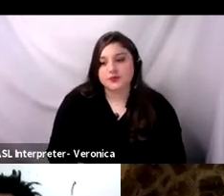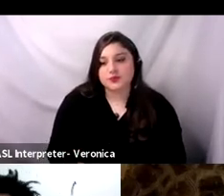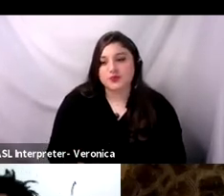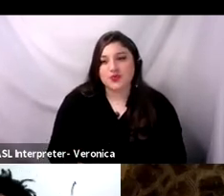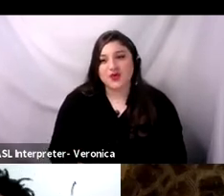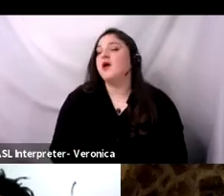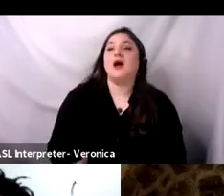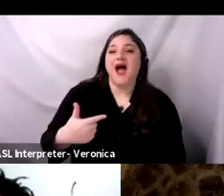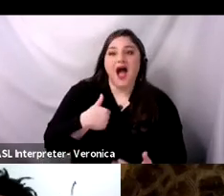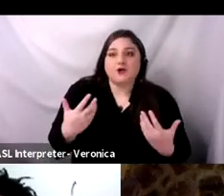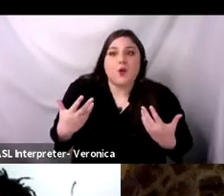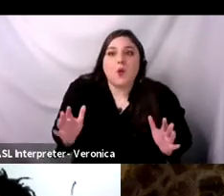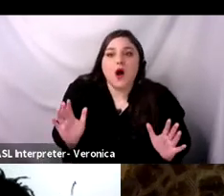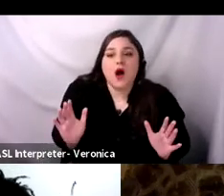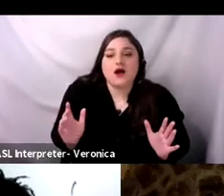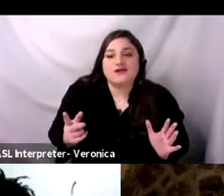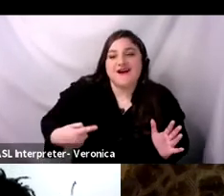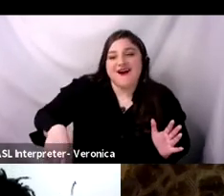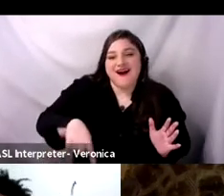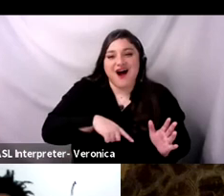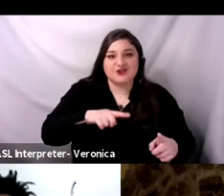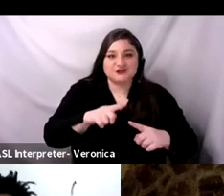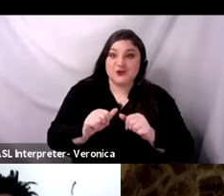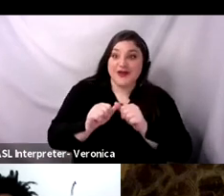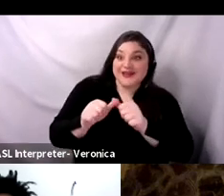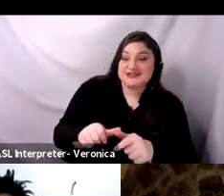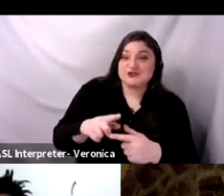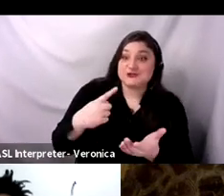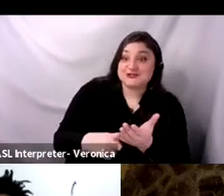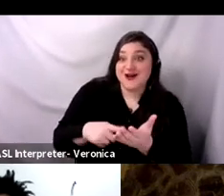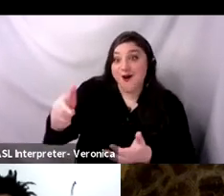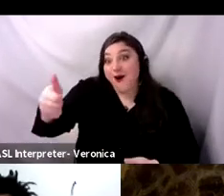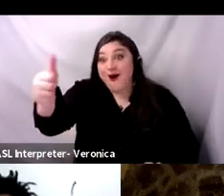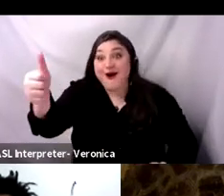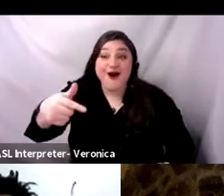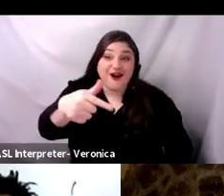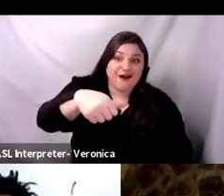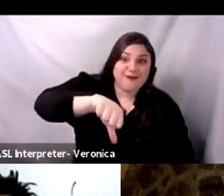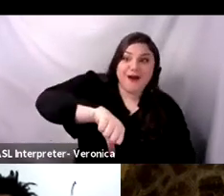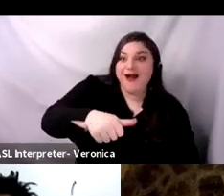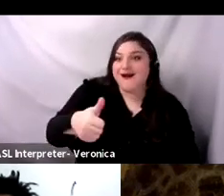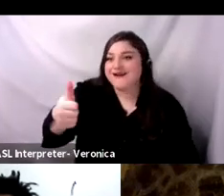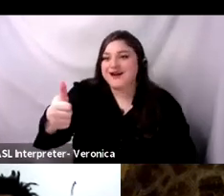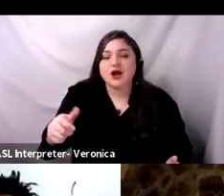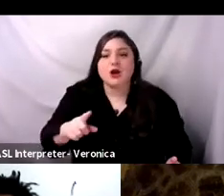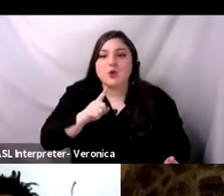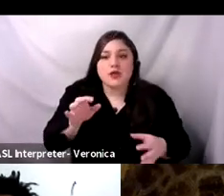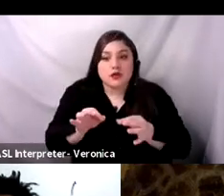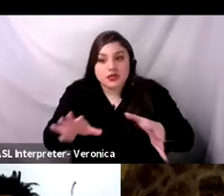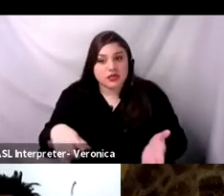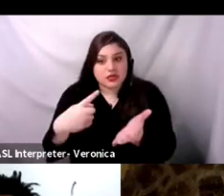continue to even have a say on or about at this point.